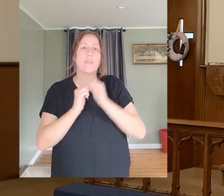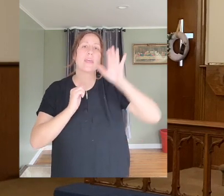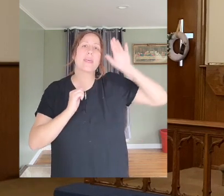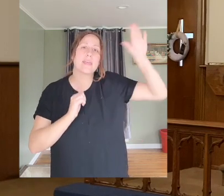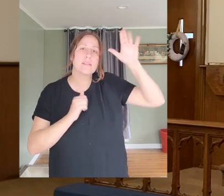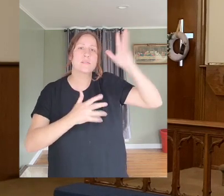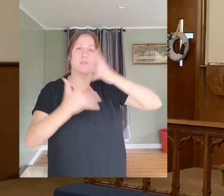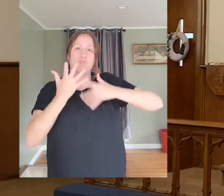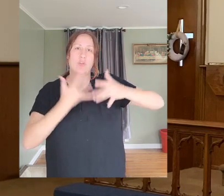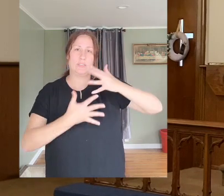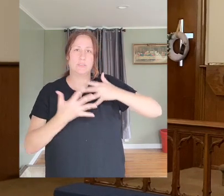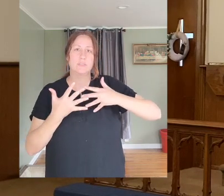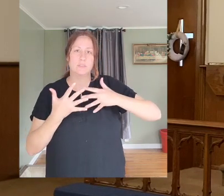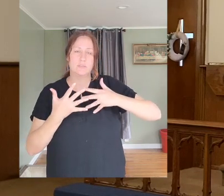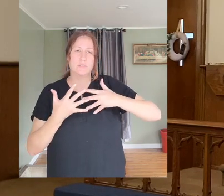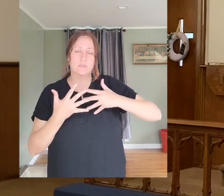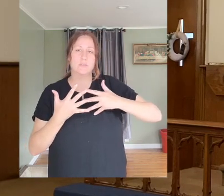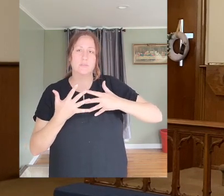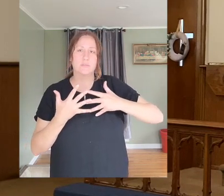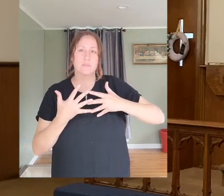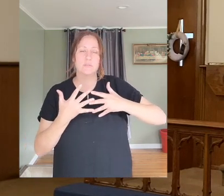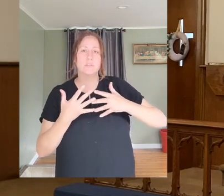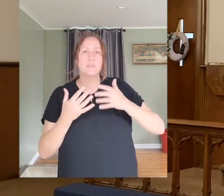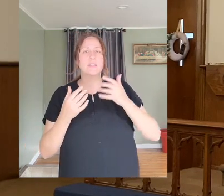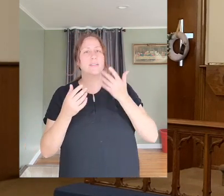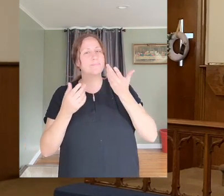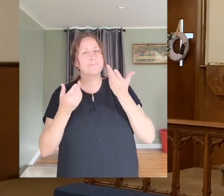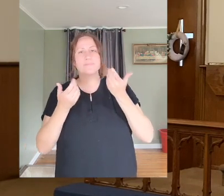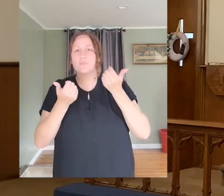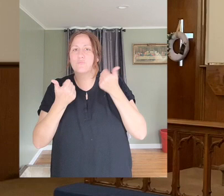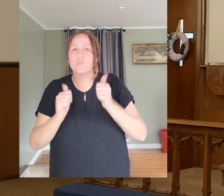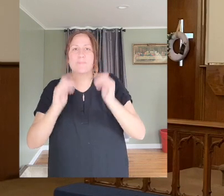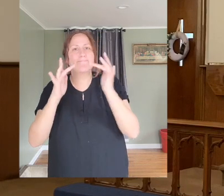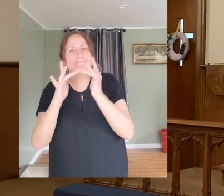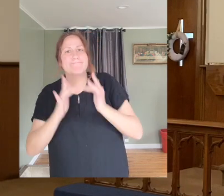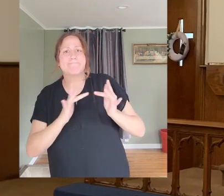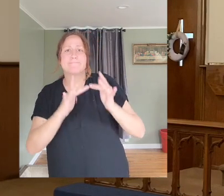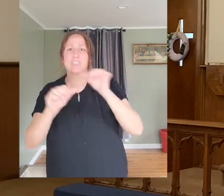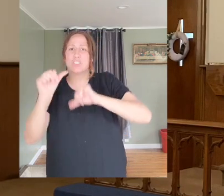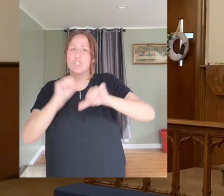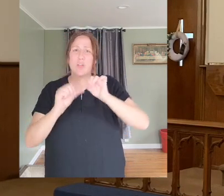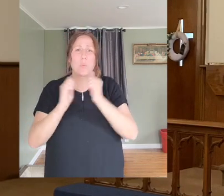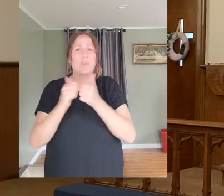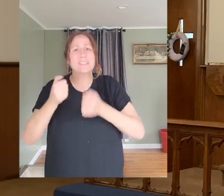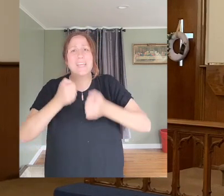presence. Keep together with one another by text or talk or